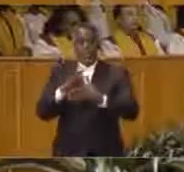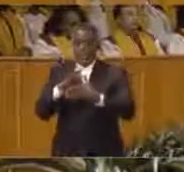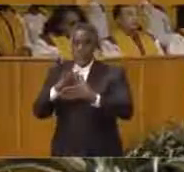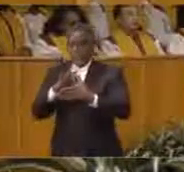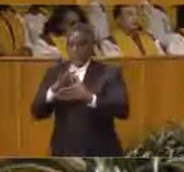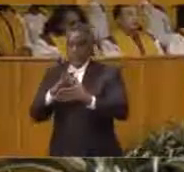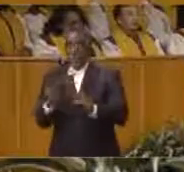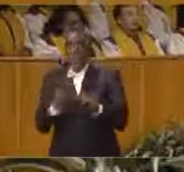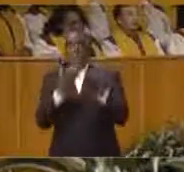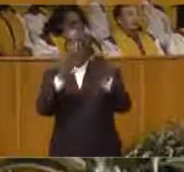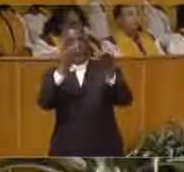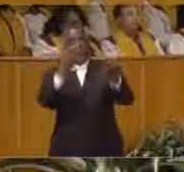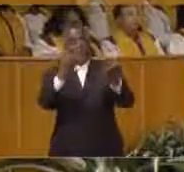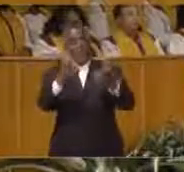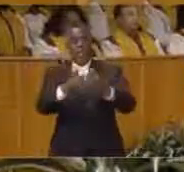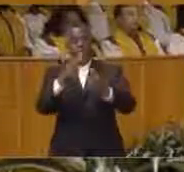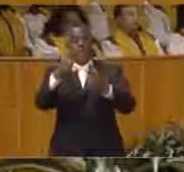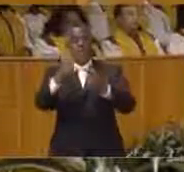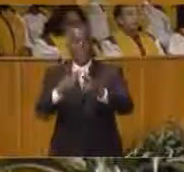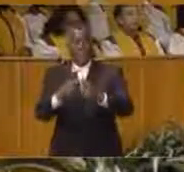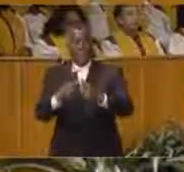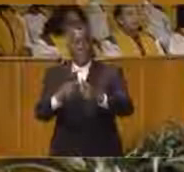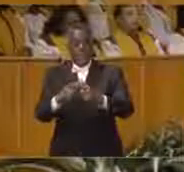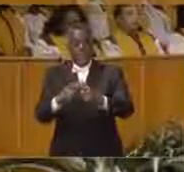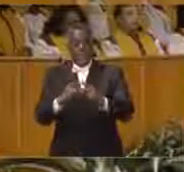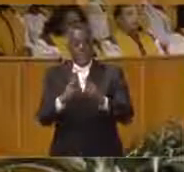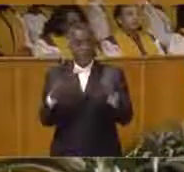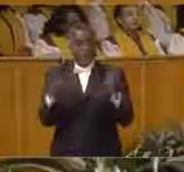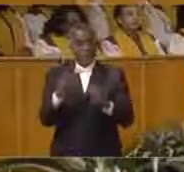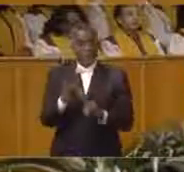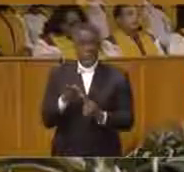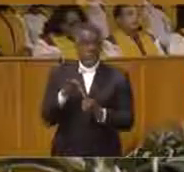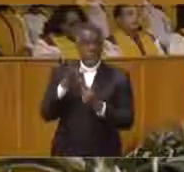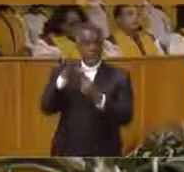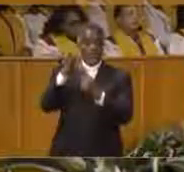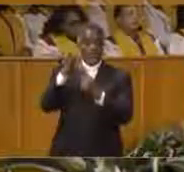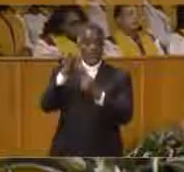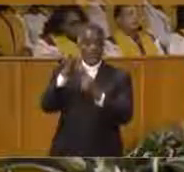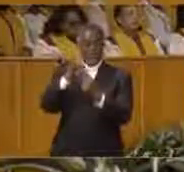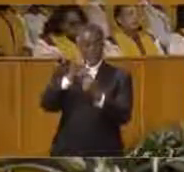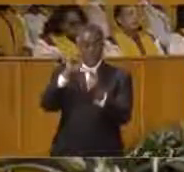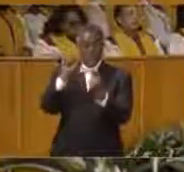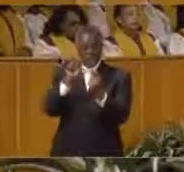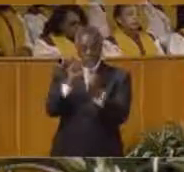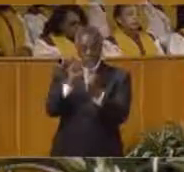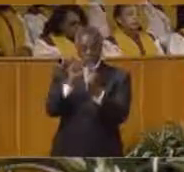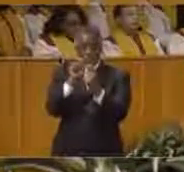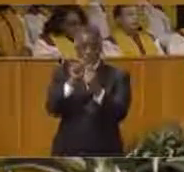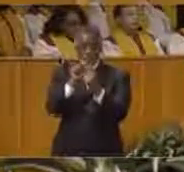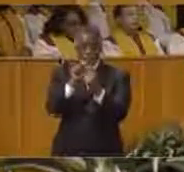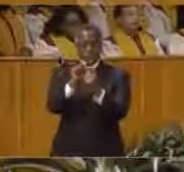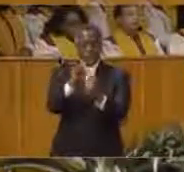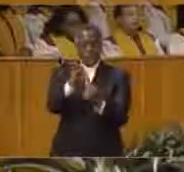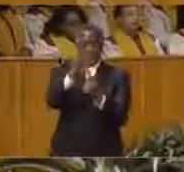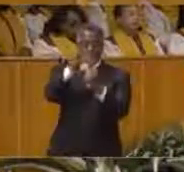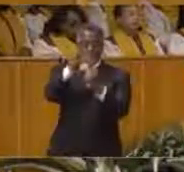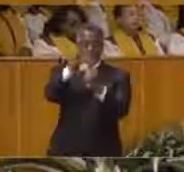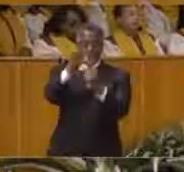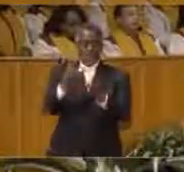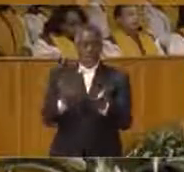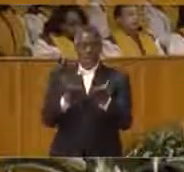offering, and then a very special and specific type of